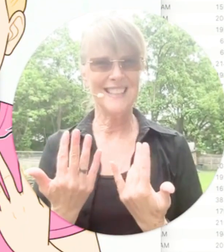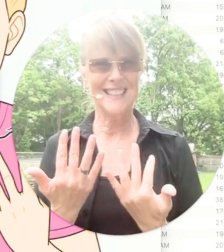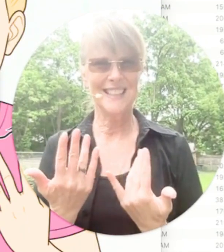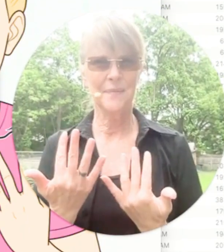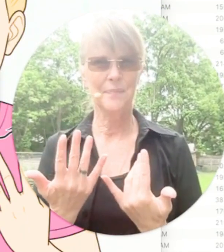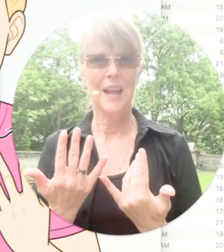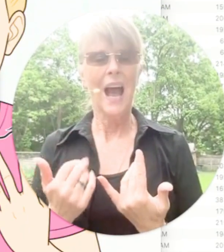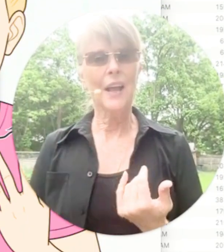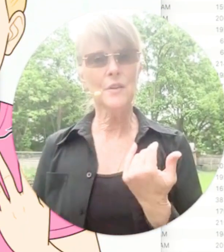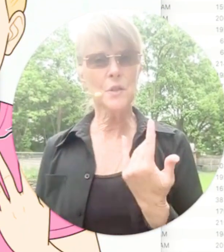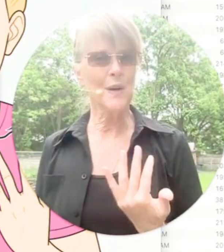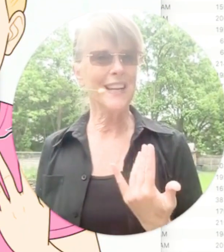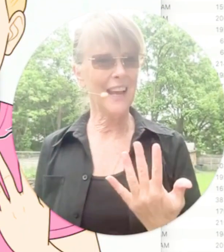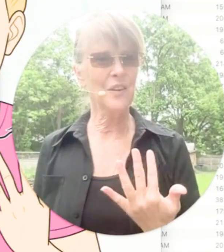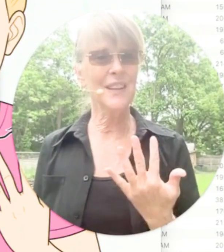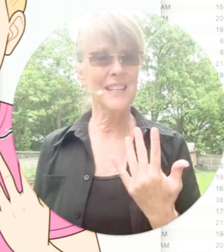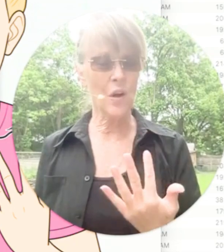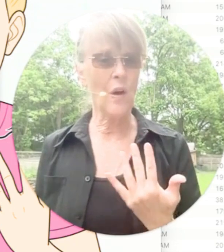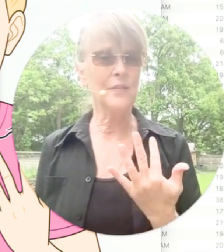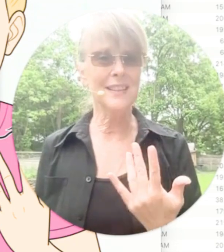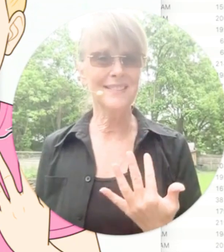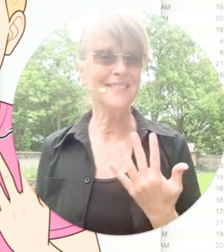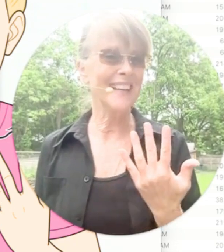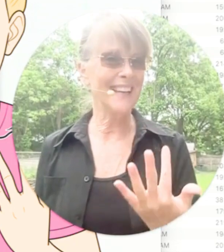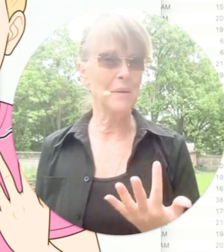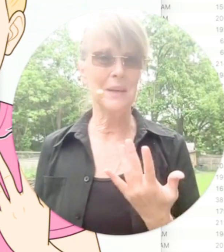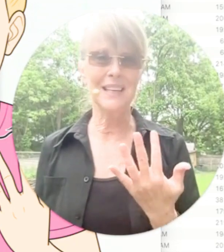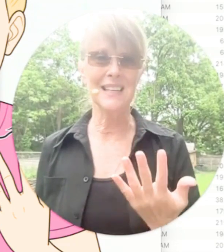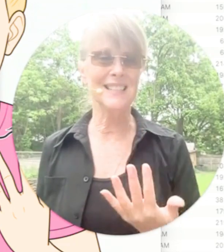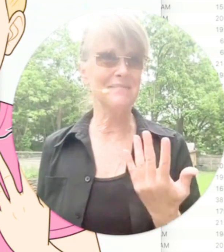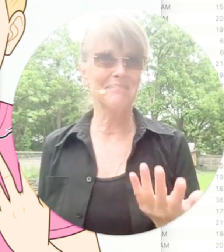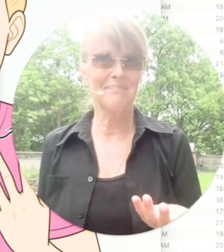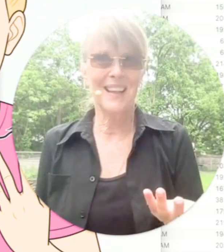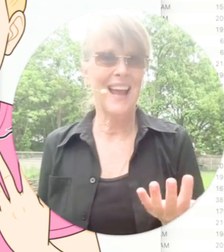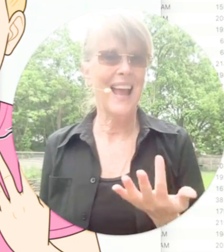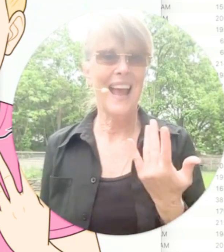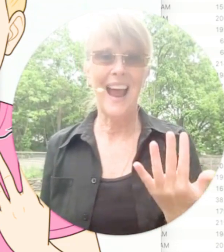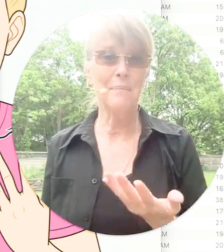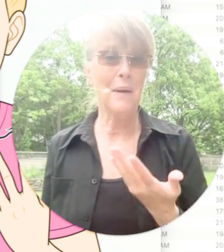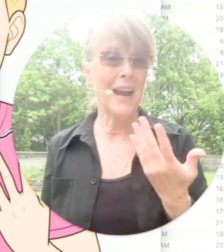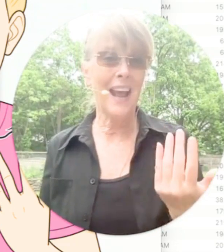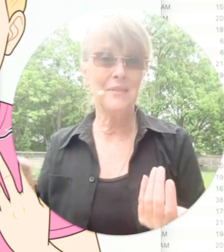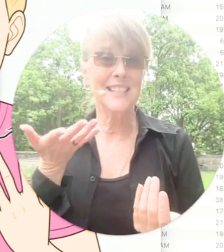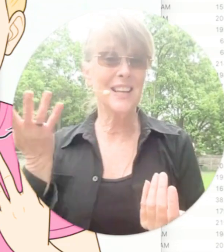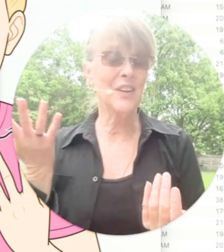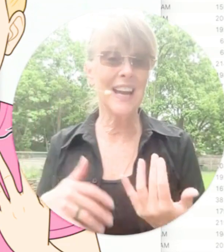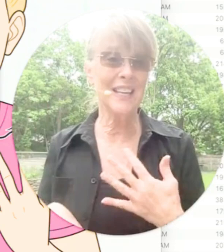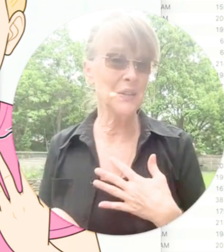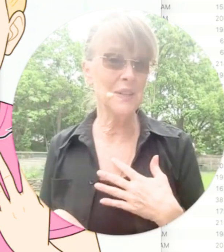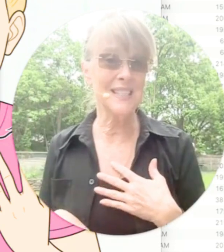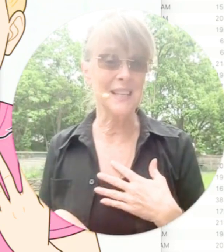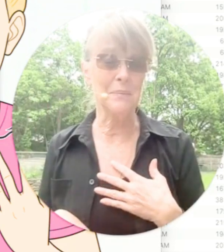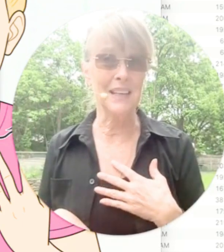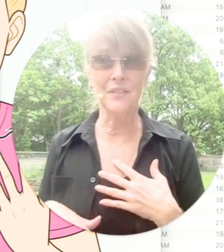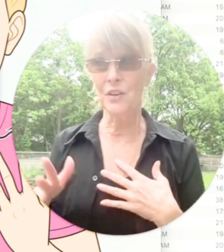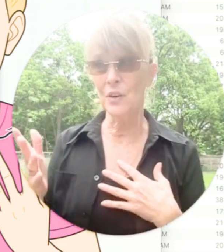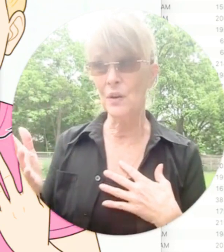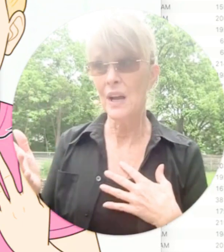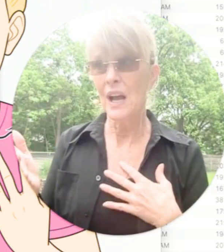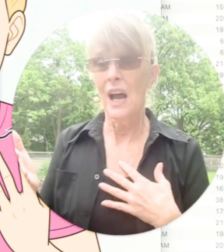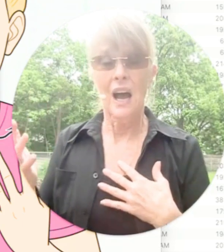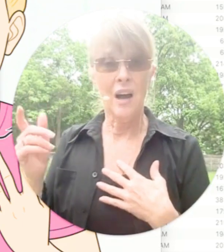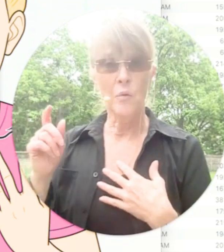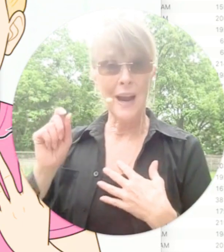Wait. I use one hand on this often, again, because I might have this other hand doing something. If